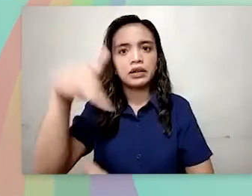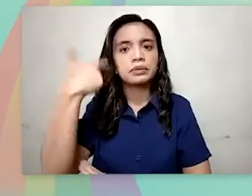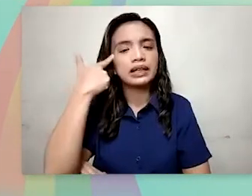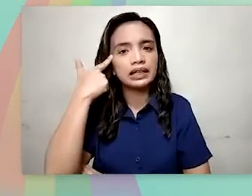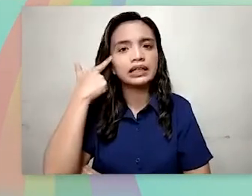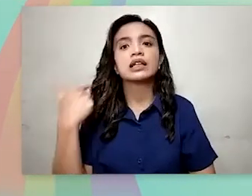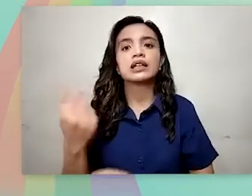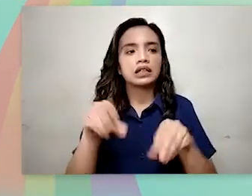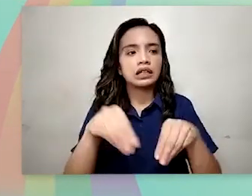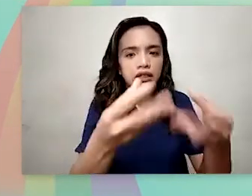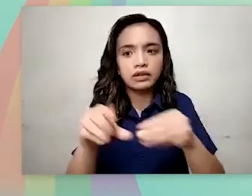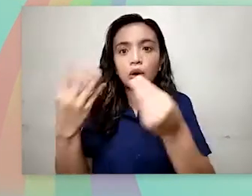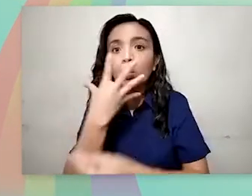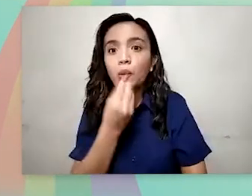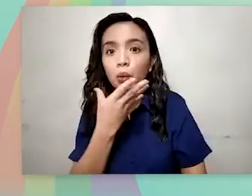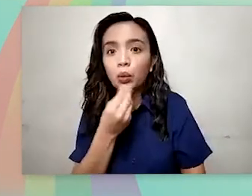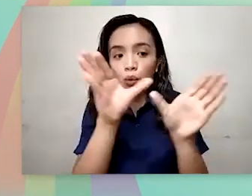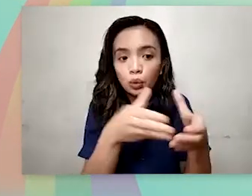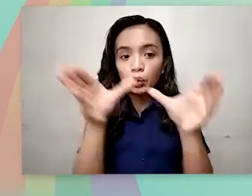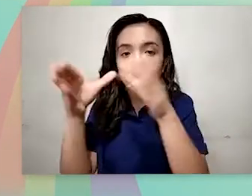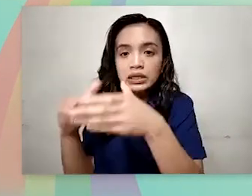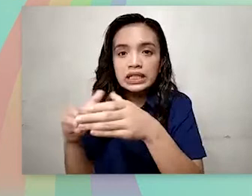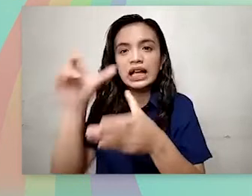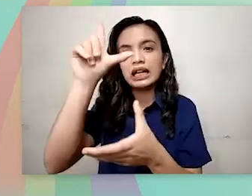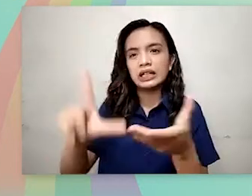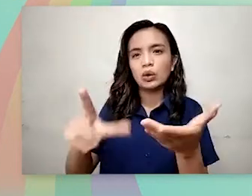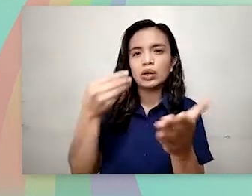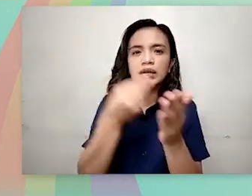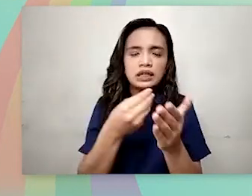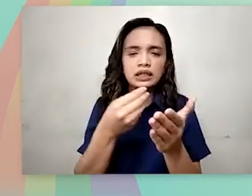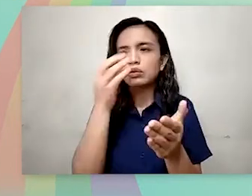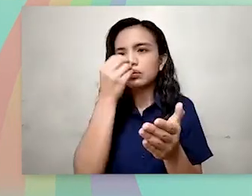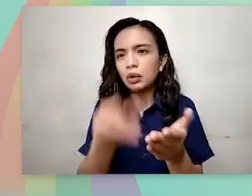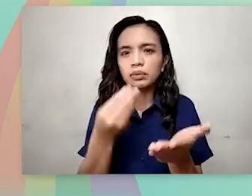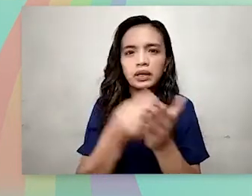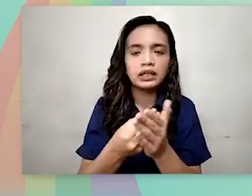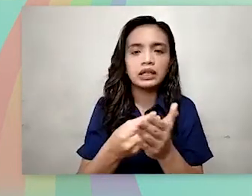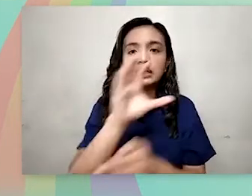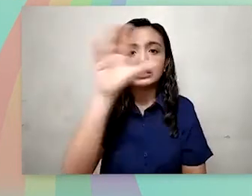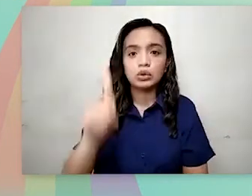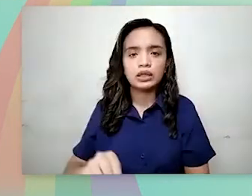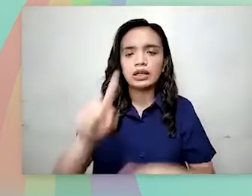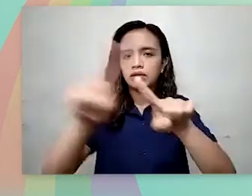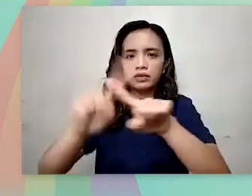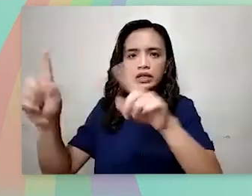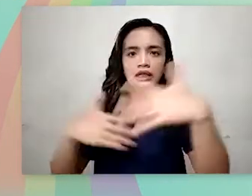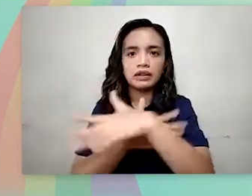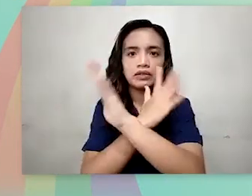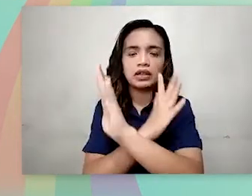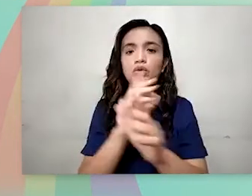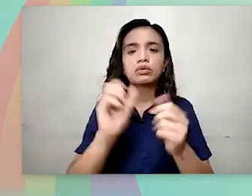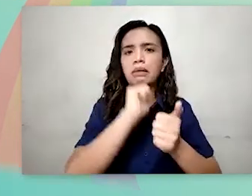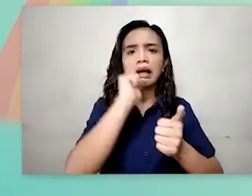service of the government closer to the lower income groups. We're operating in Agusan del Sur, Surigao del Sur,